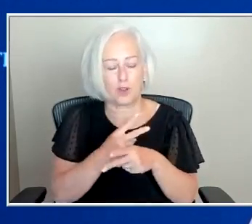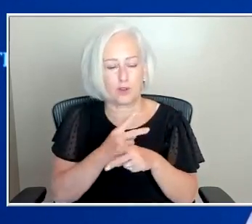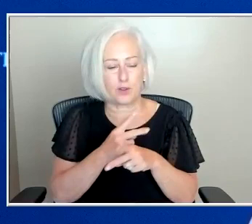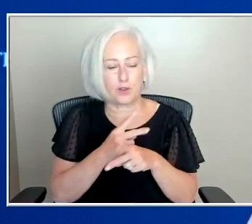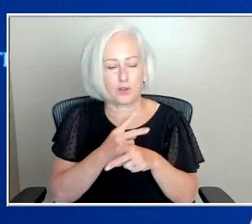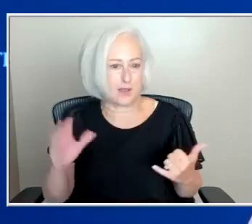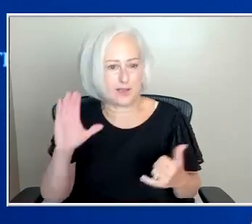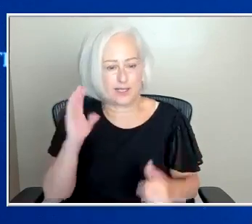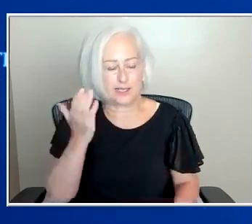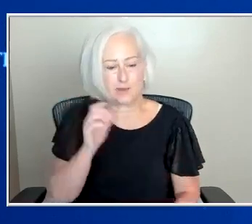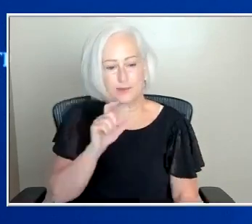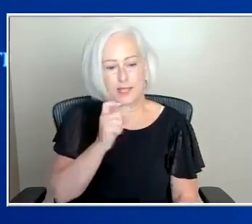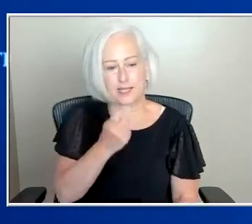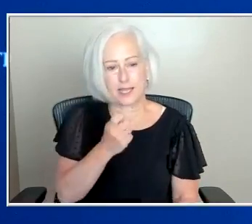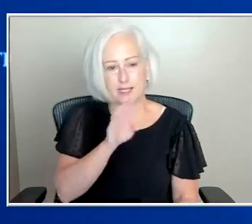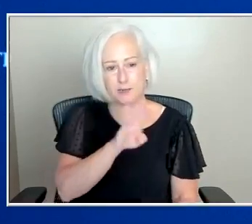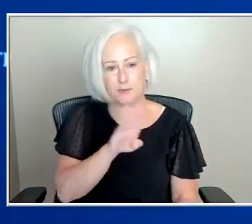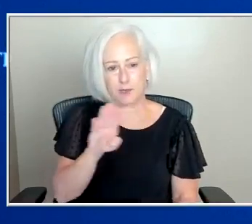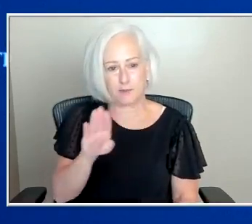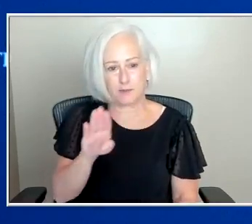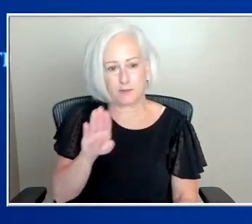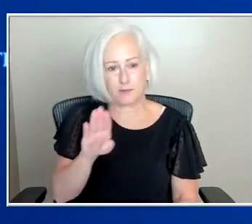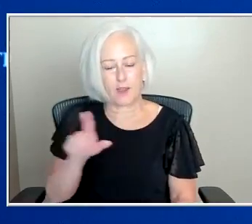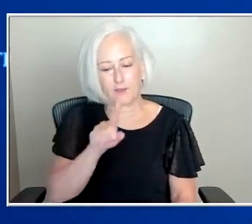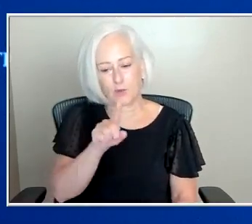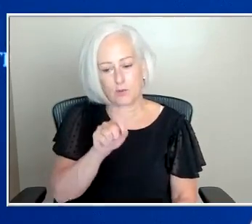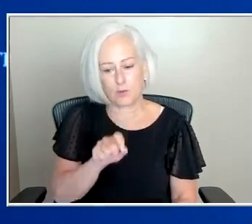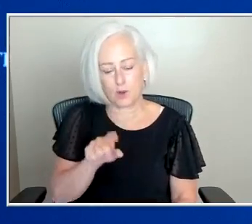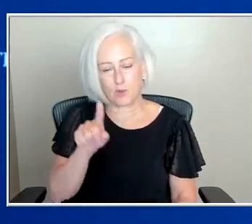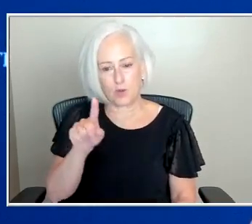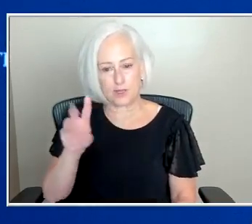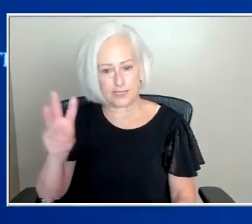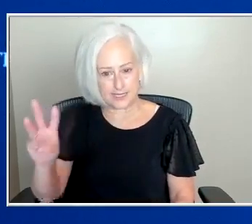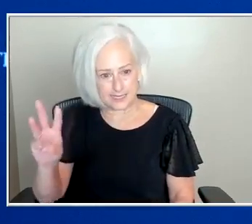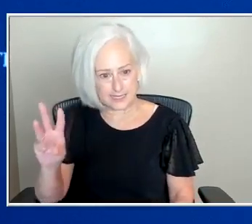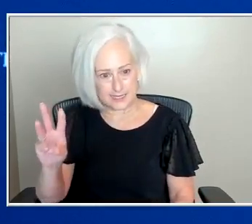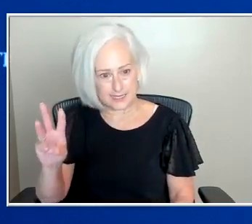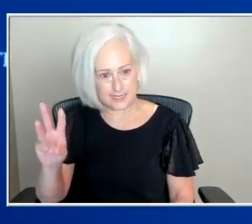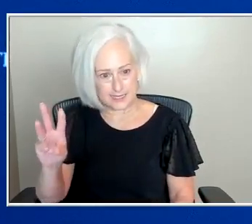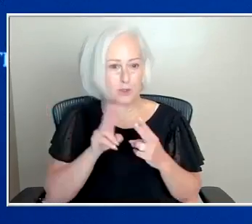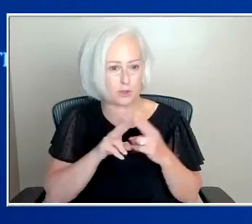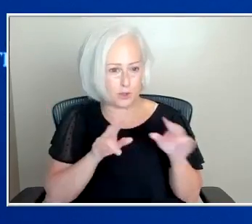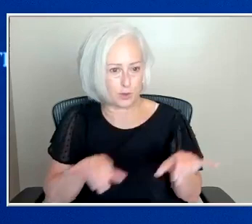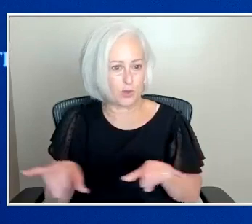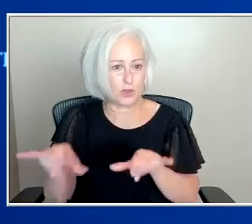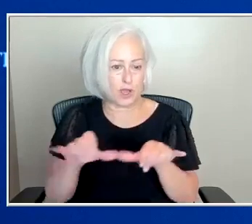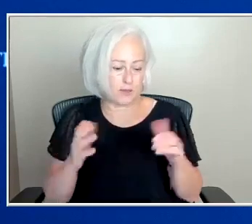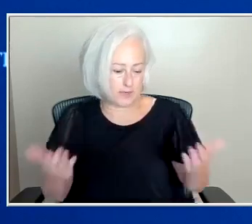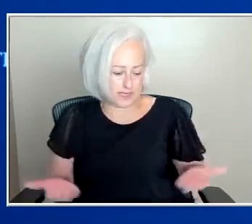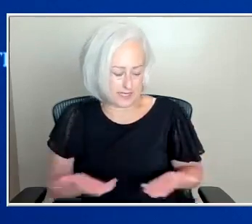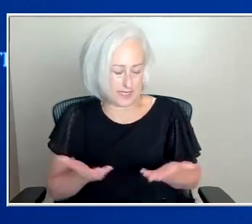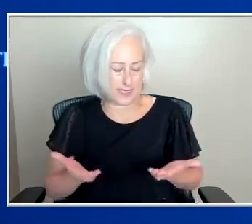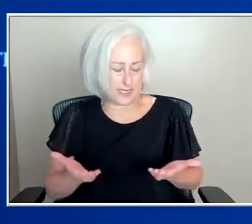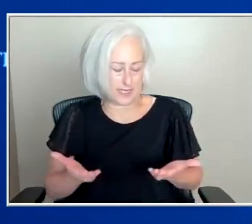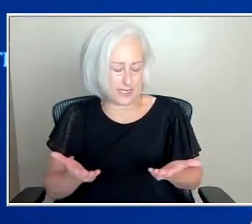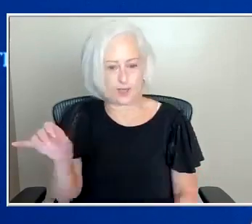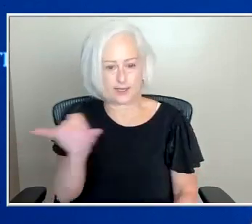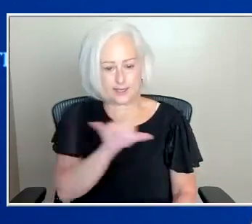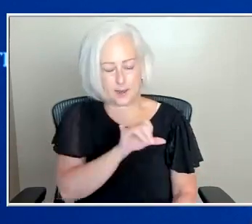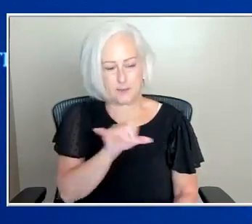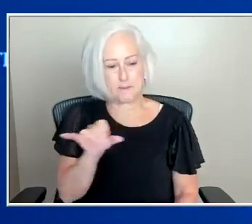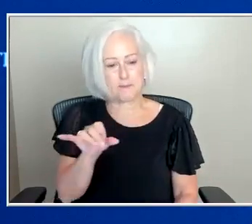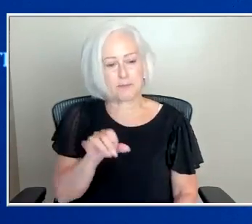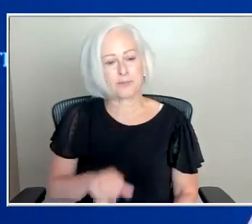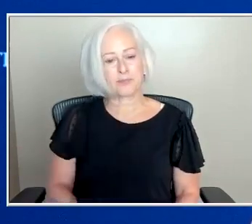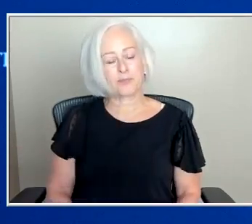XBB 1.5 and 1.16, I believe, the 2 very common variants that we've been having here in the United States as well. And again, all of these